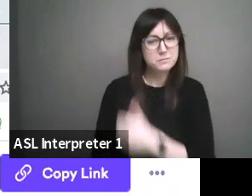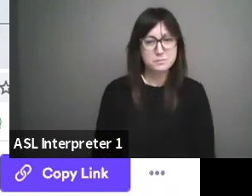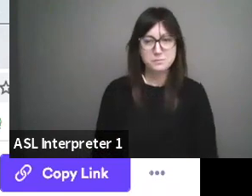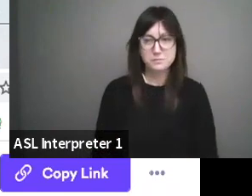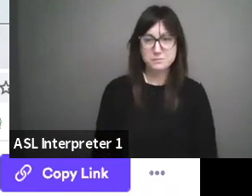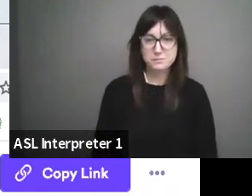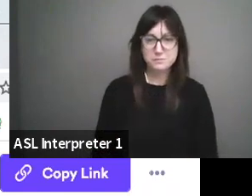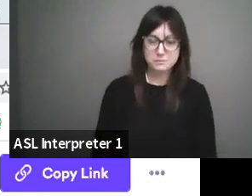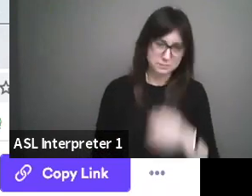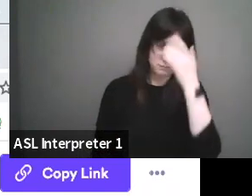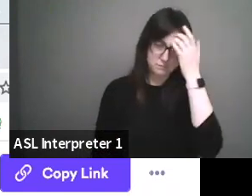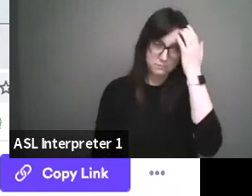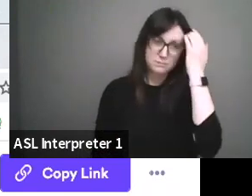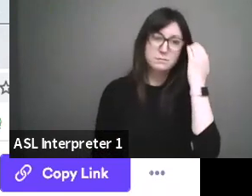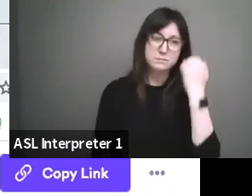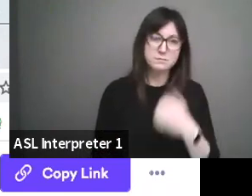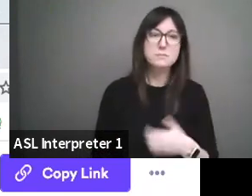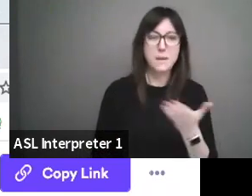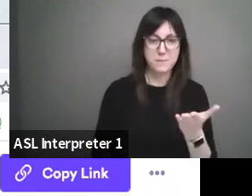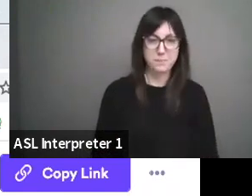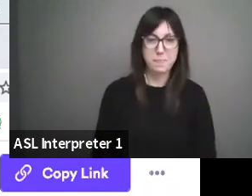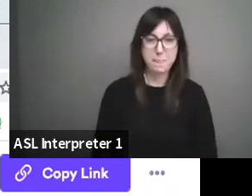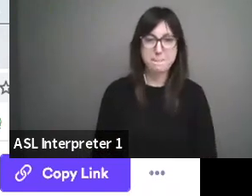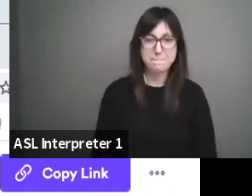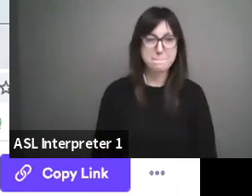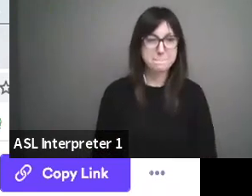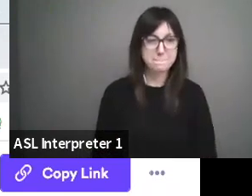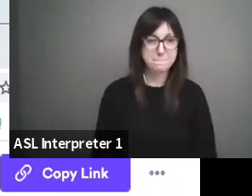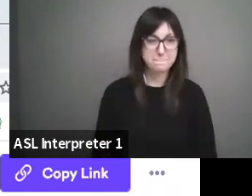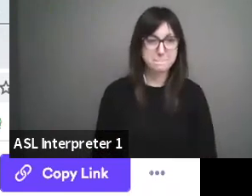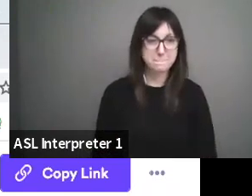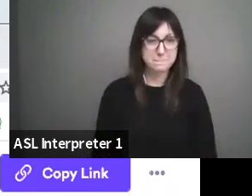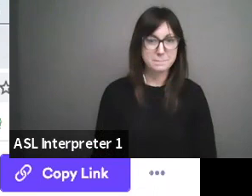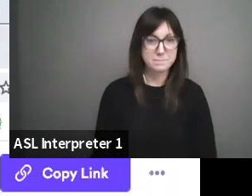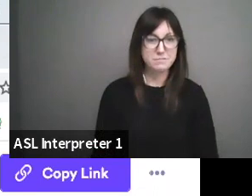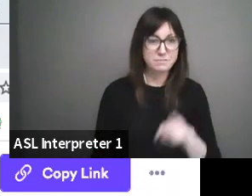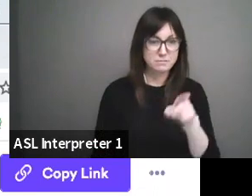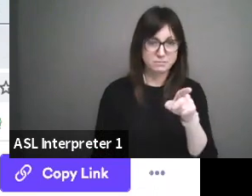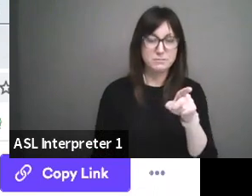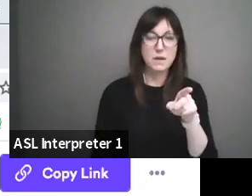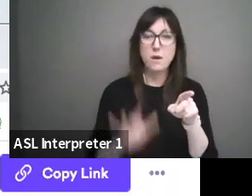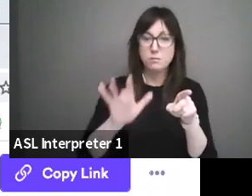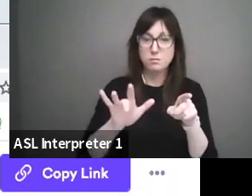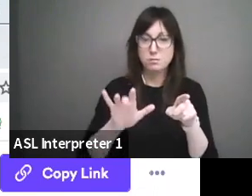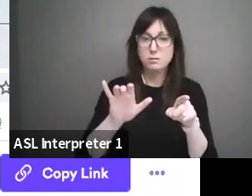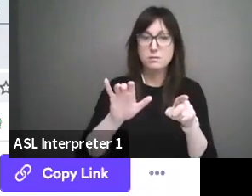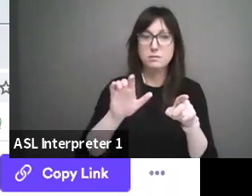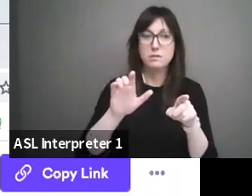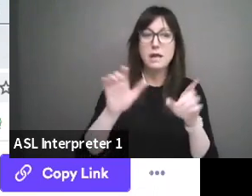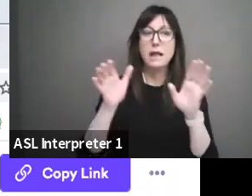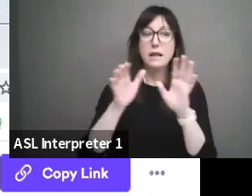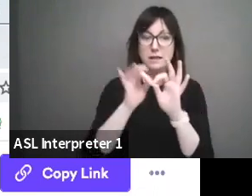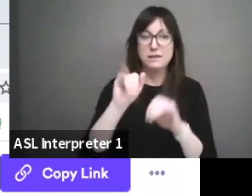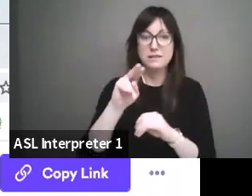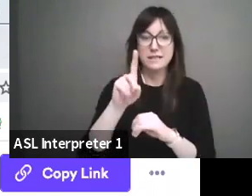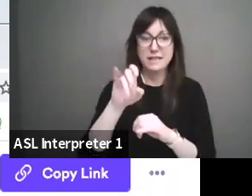I believe so. So we'll pull up the LinkedIn a small screen, and then it's going to ask you to log into your account. Once you are logged